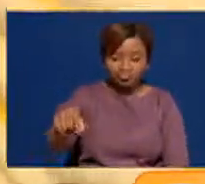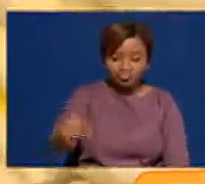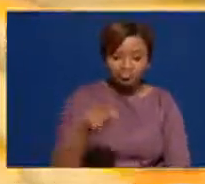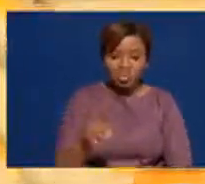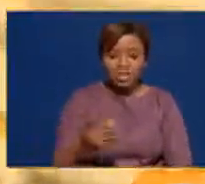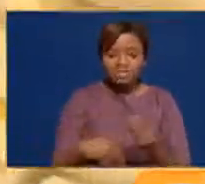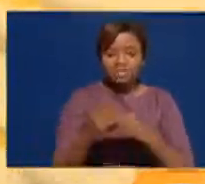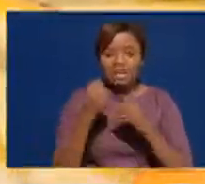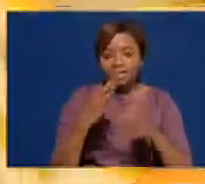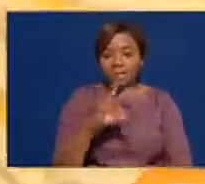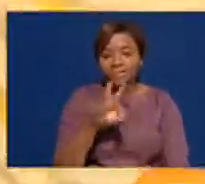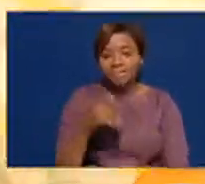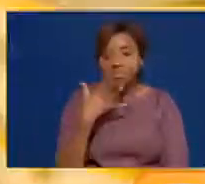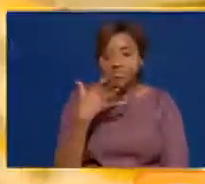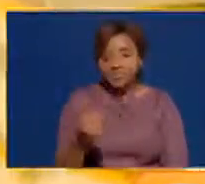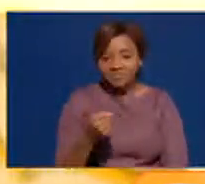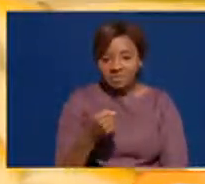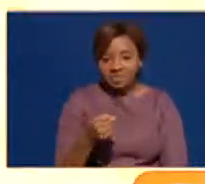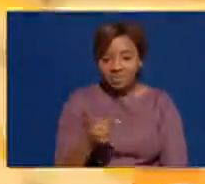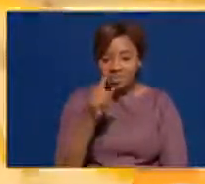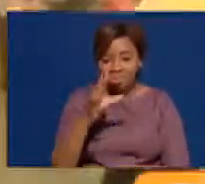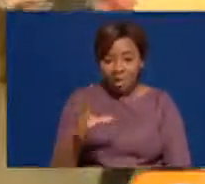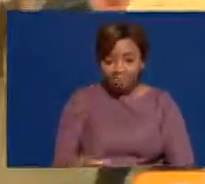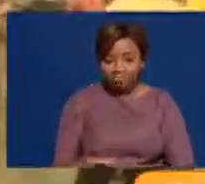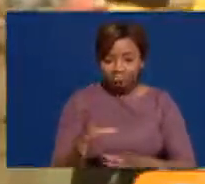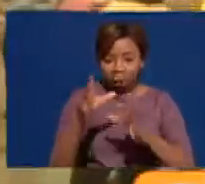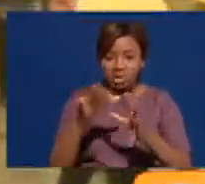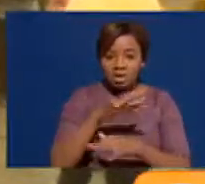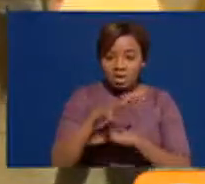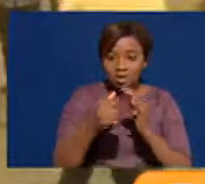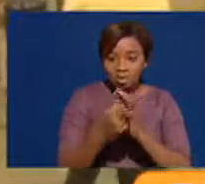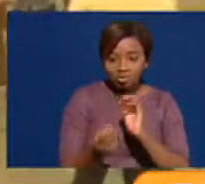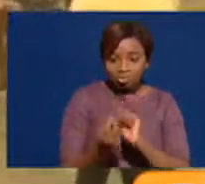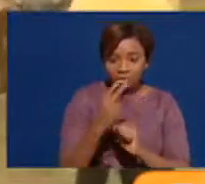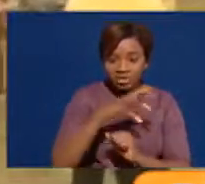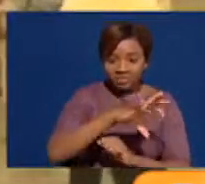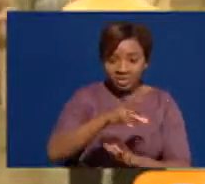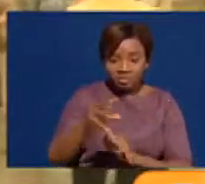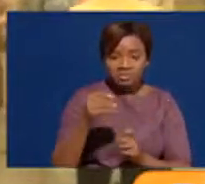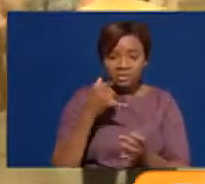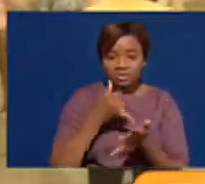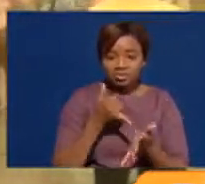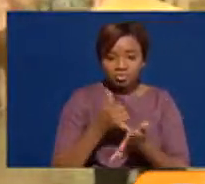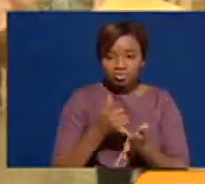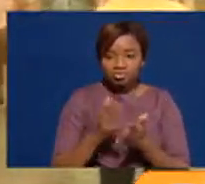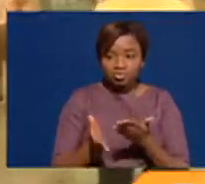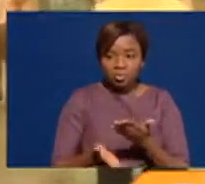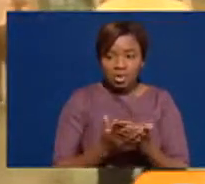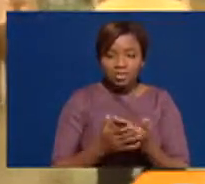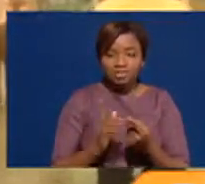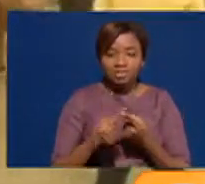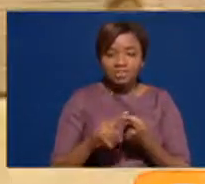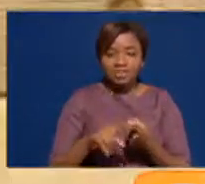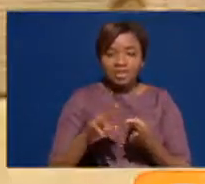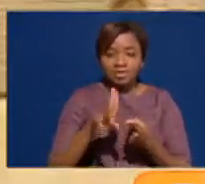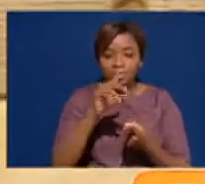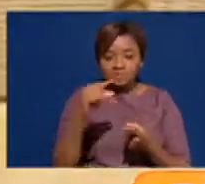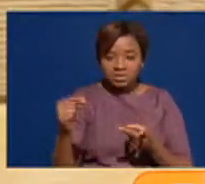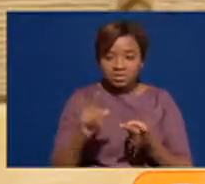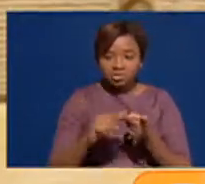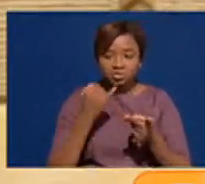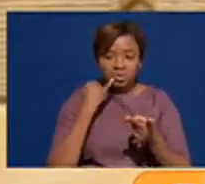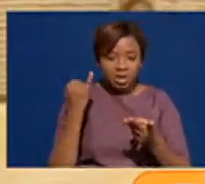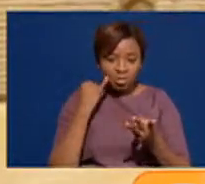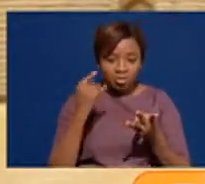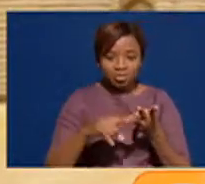at 3,500 shillings per bag. Among the 12 counties being targeted in the pilot program to increase food production are Uasin Gishu, Nakuru,